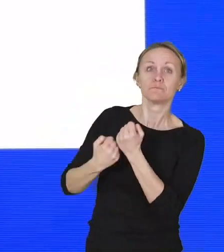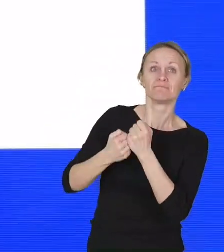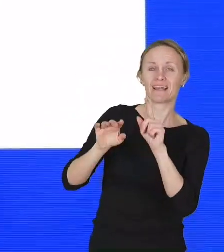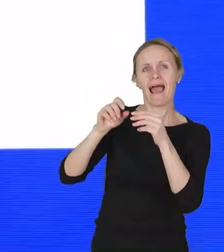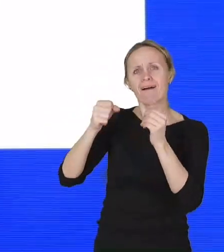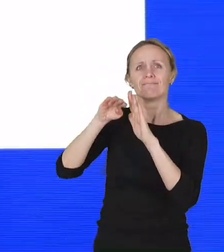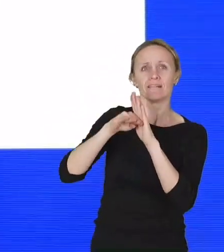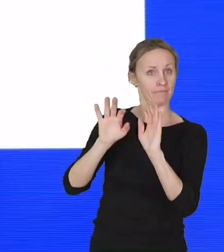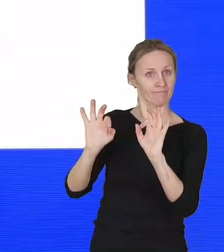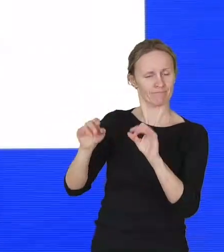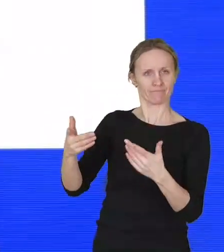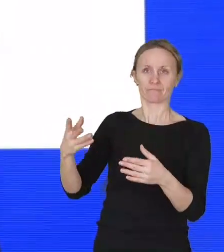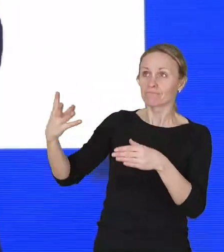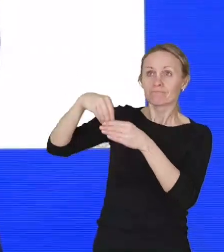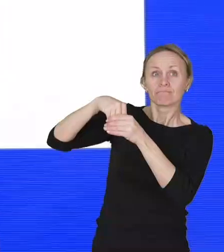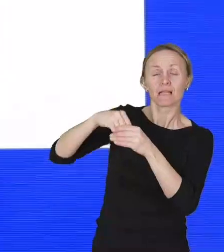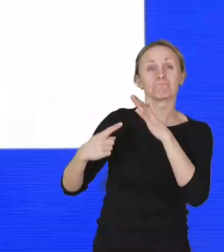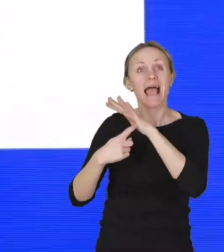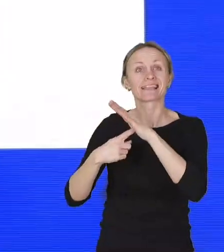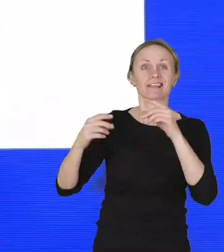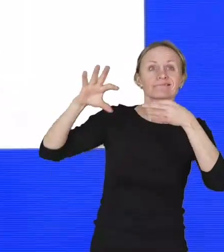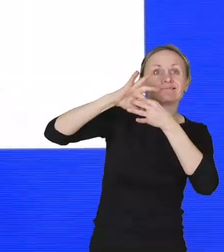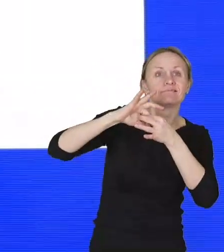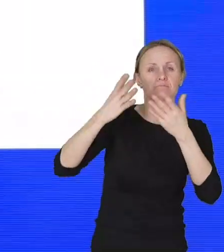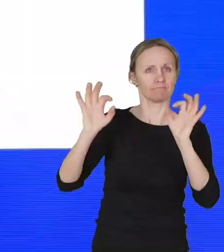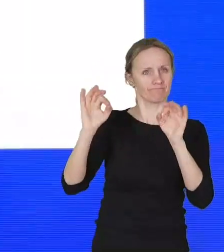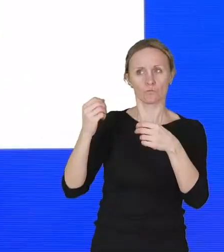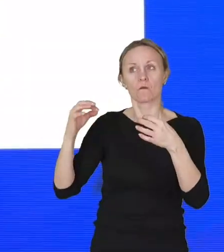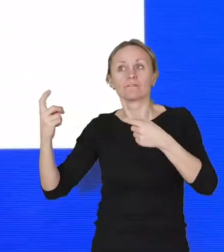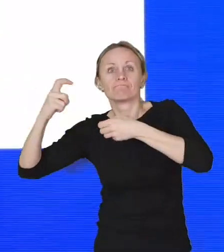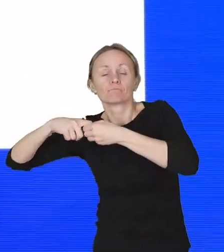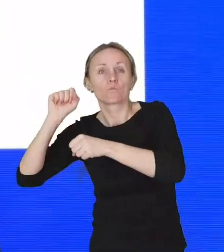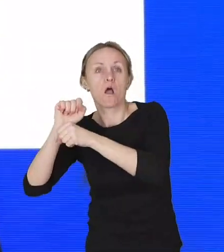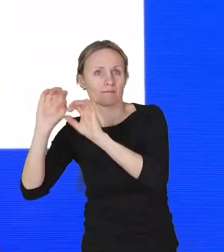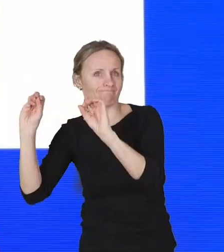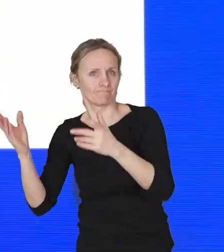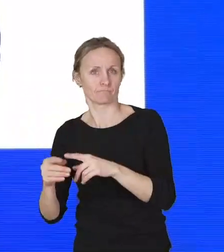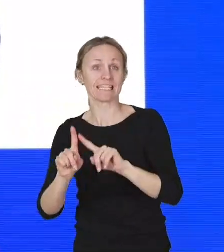working? Are there skills, vocational, educational